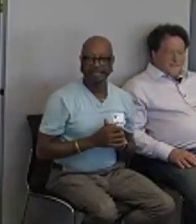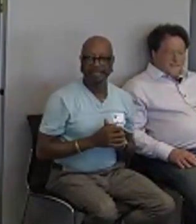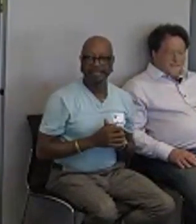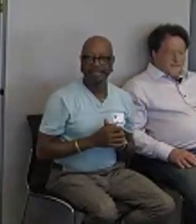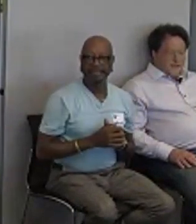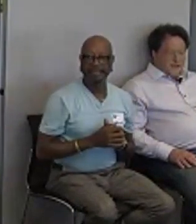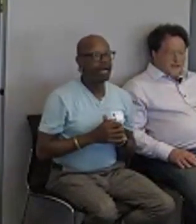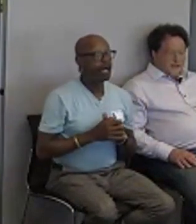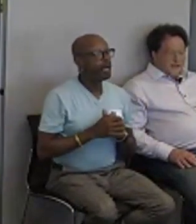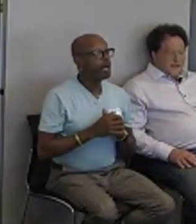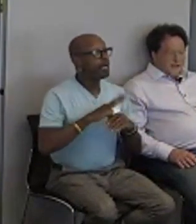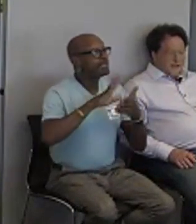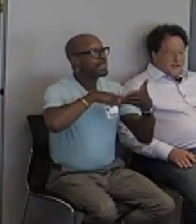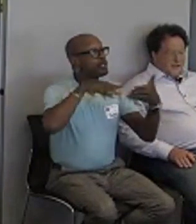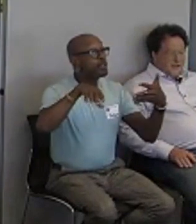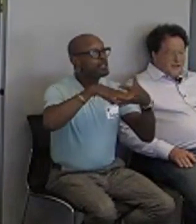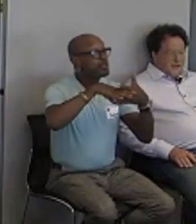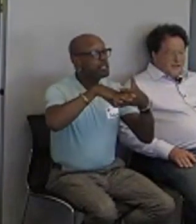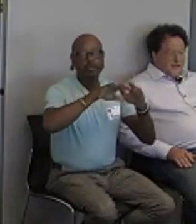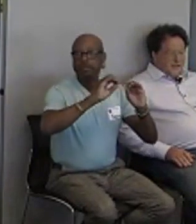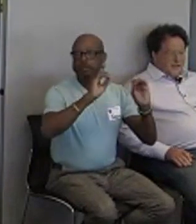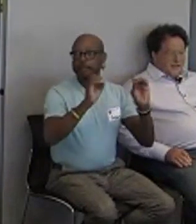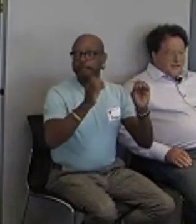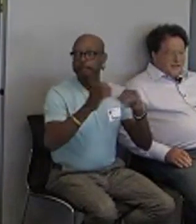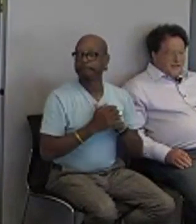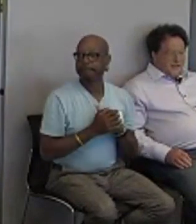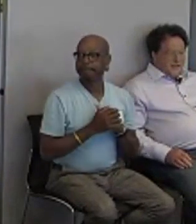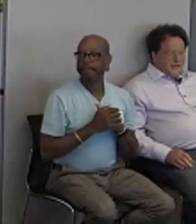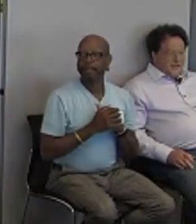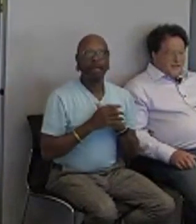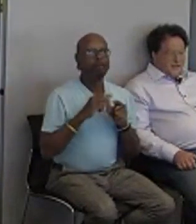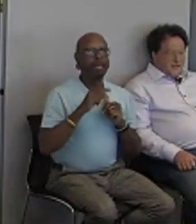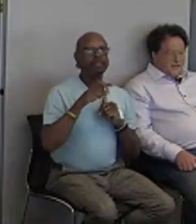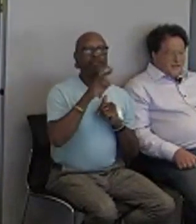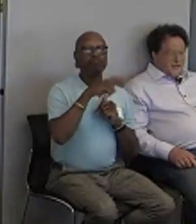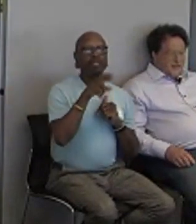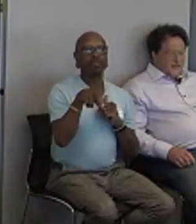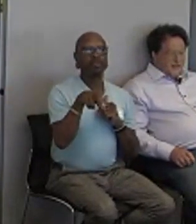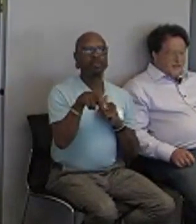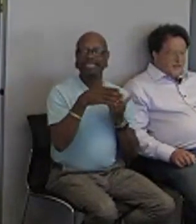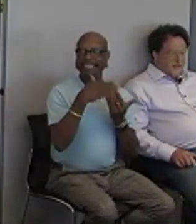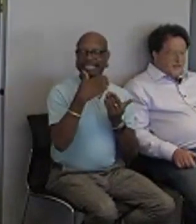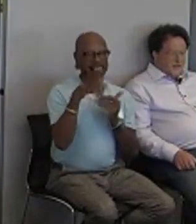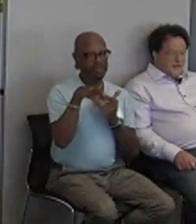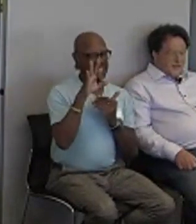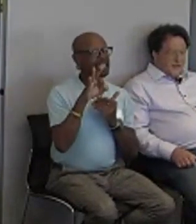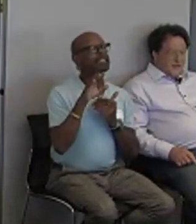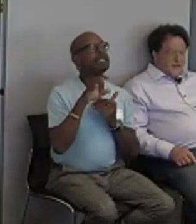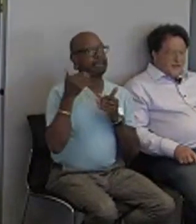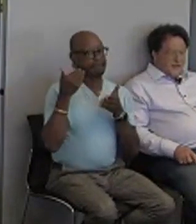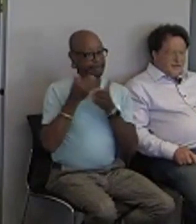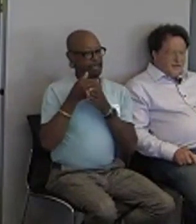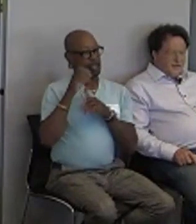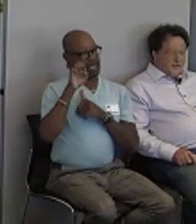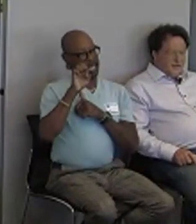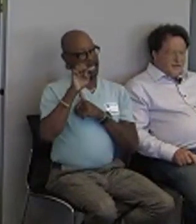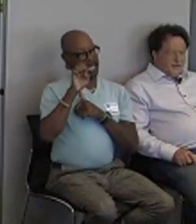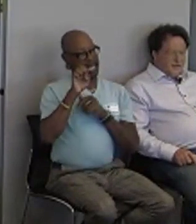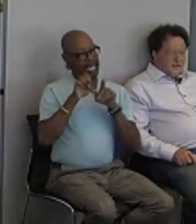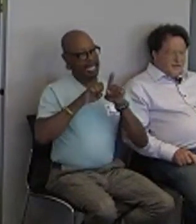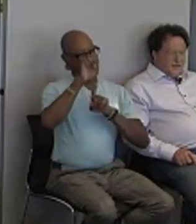intermission is scheduled. But restrooms, the most easily found, are in the elevator lobby where you came